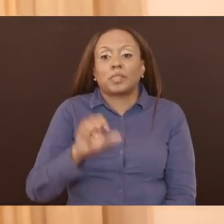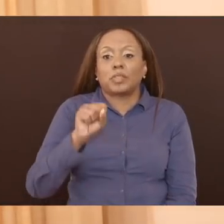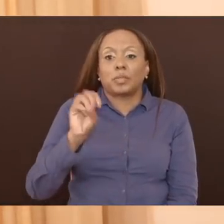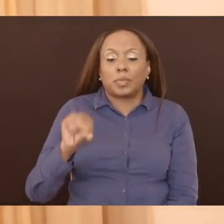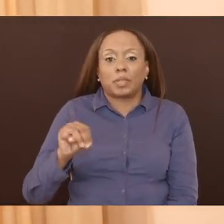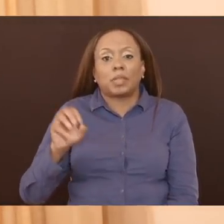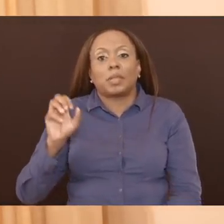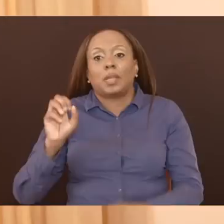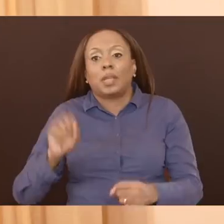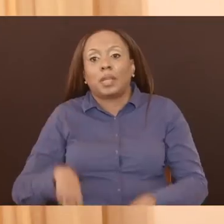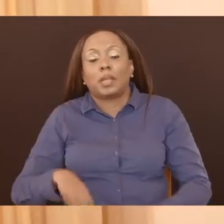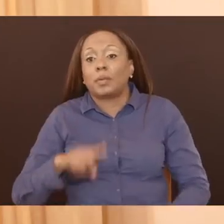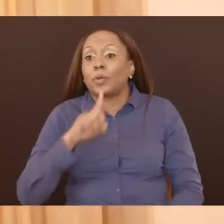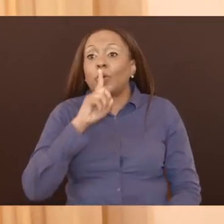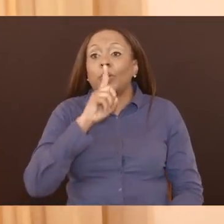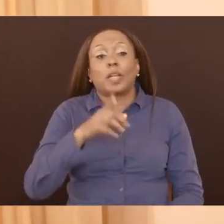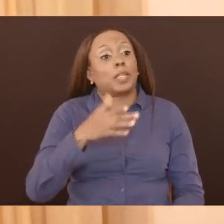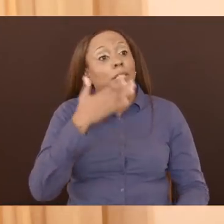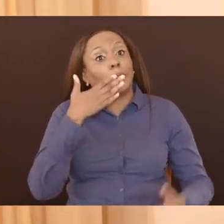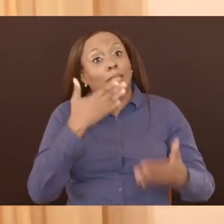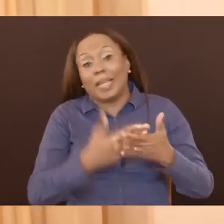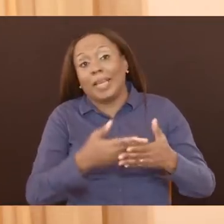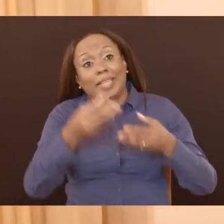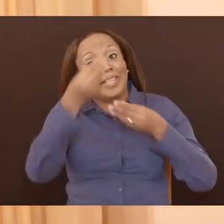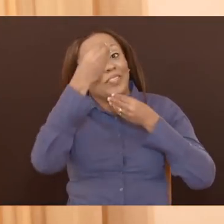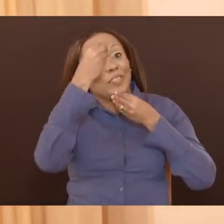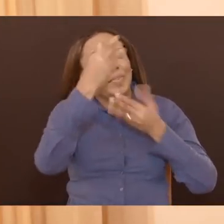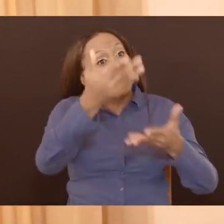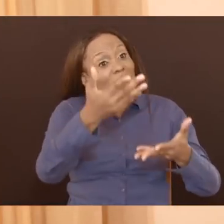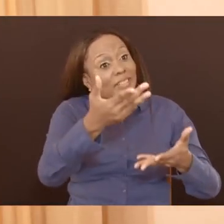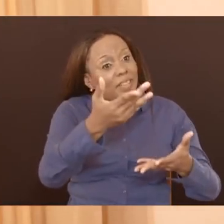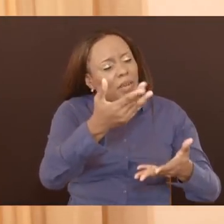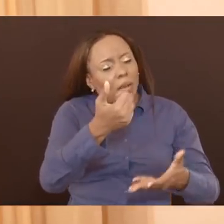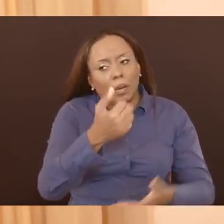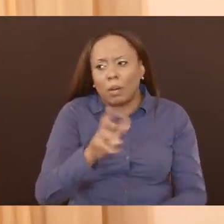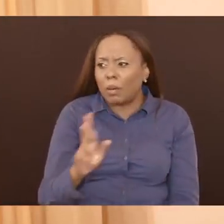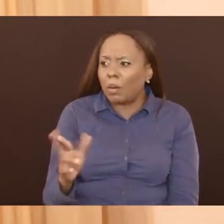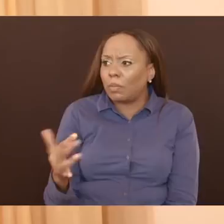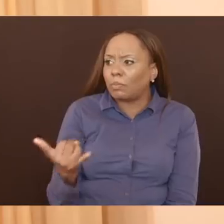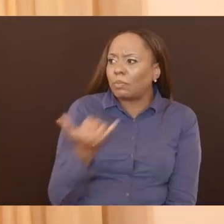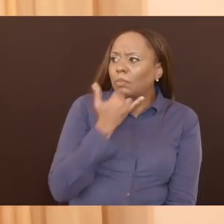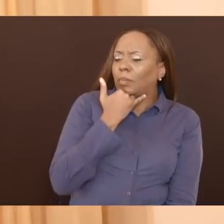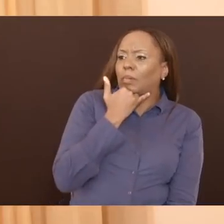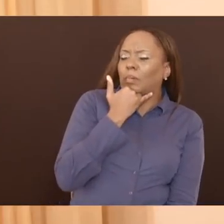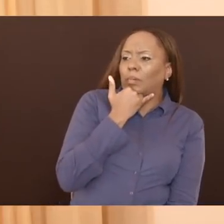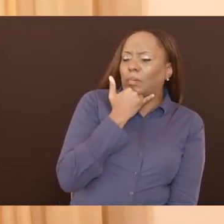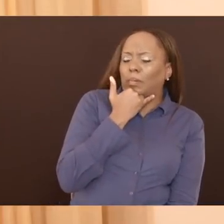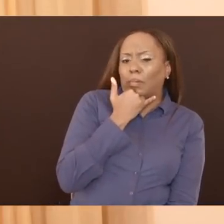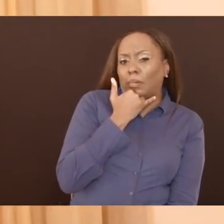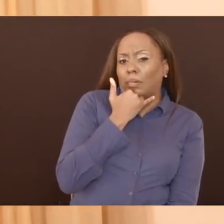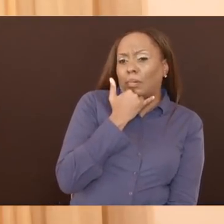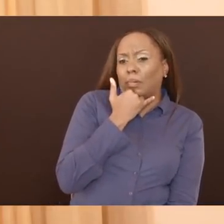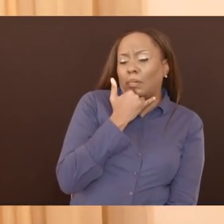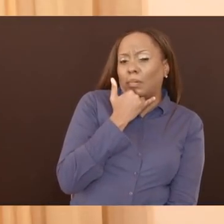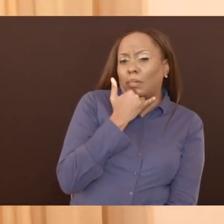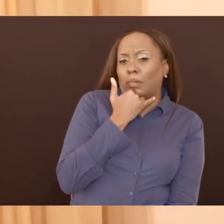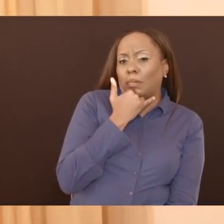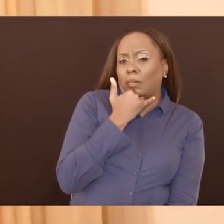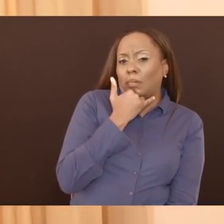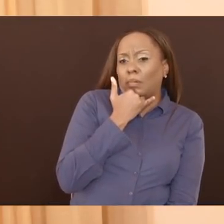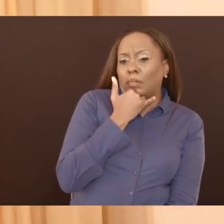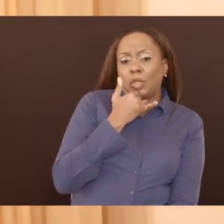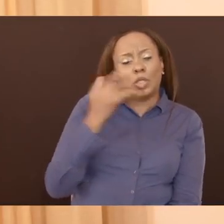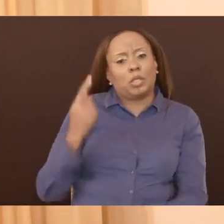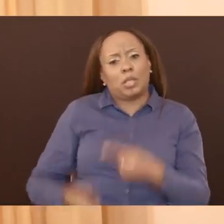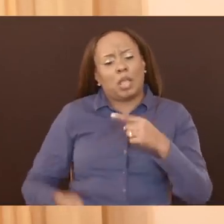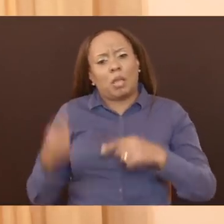be also as misleading. Because the source of information is not always the one that you can rely on.